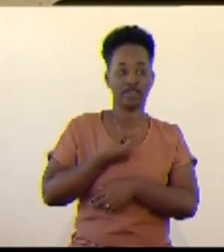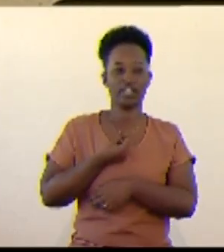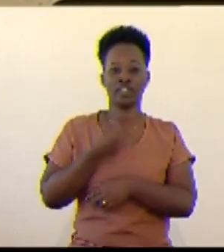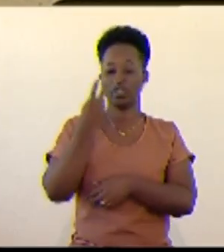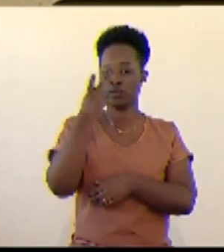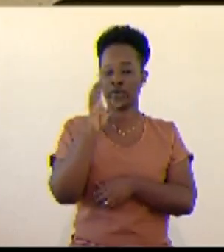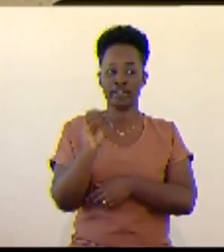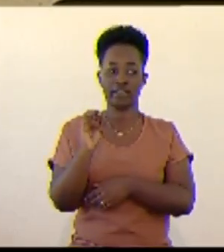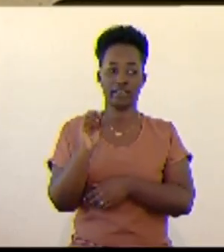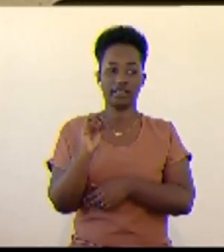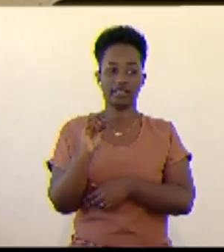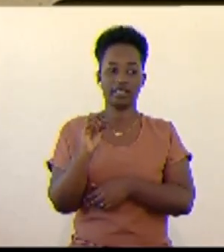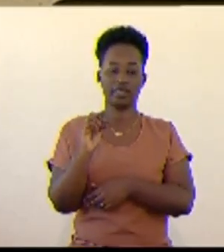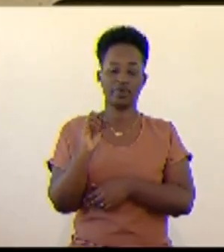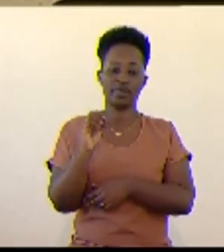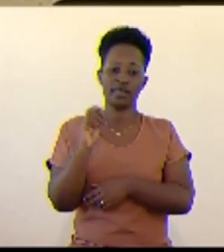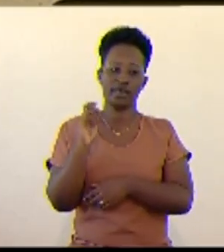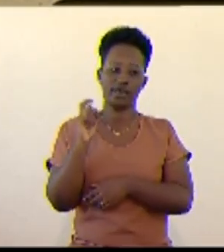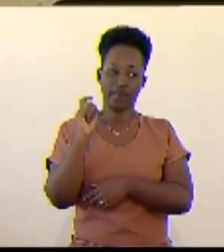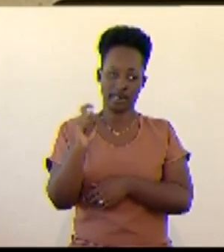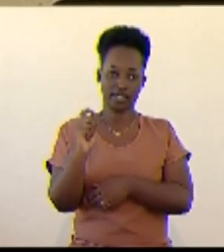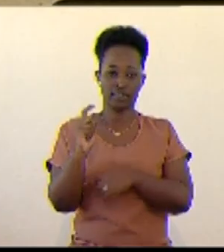is 20x